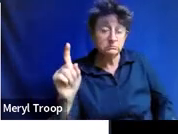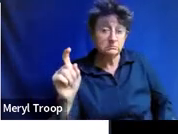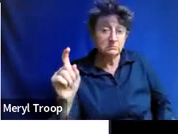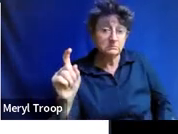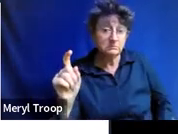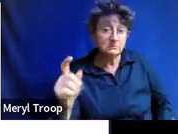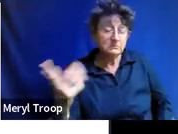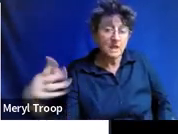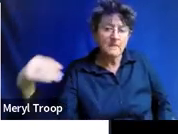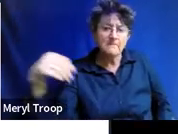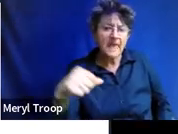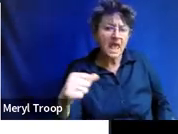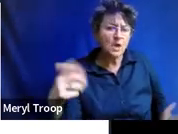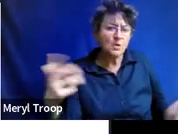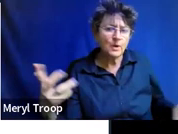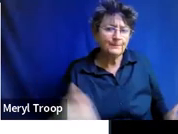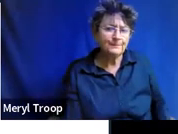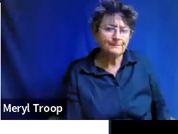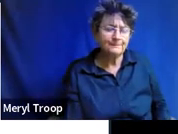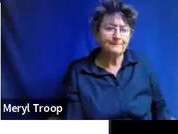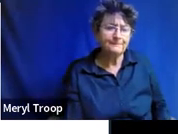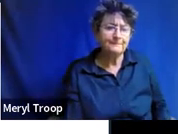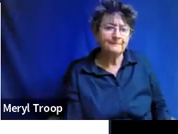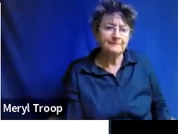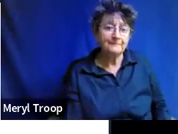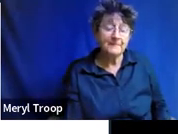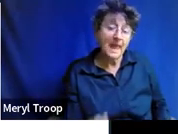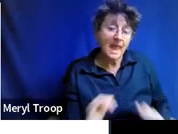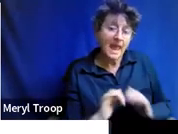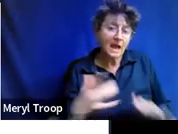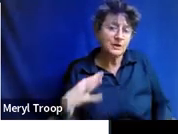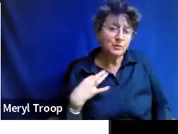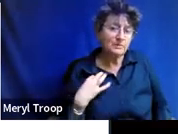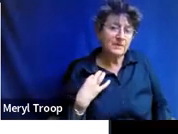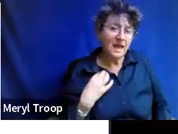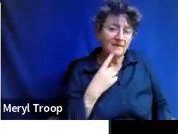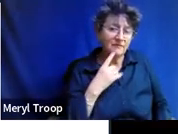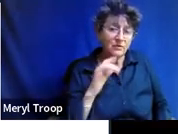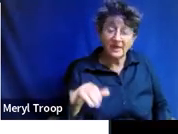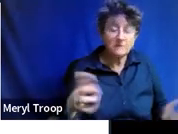What does it pay? You know, how do you apply? Whatever.